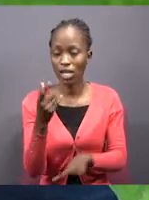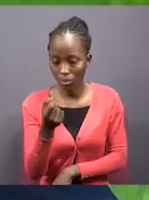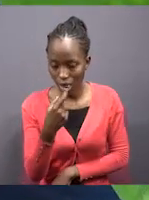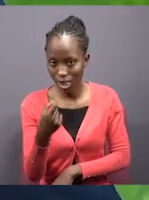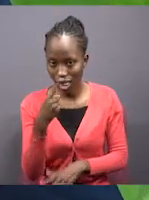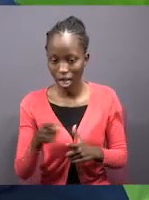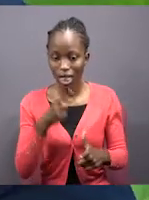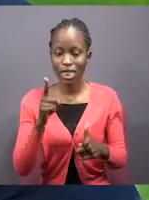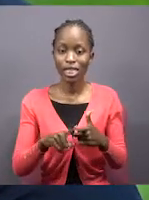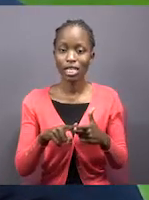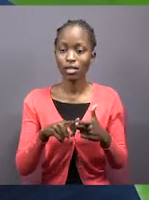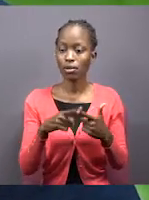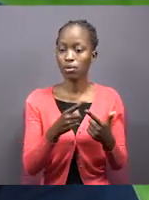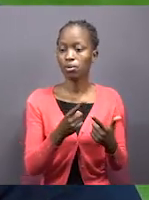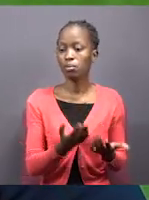van and